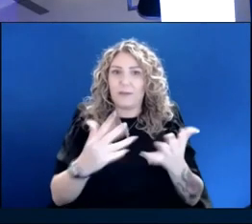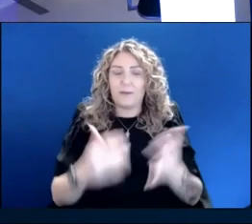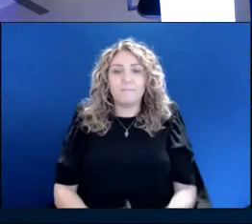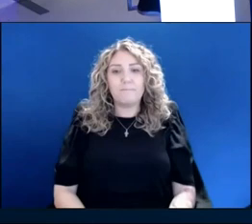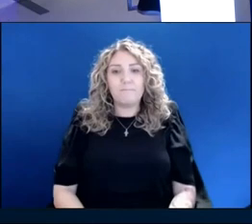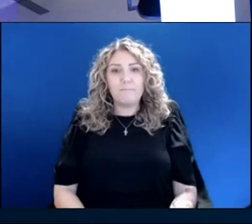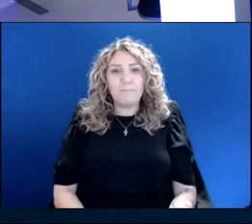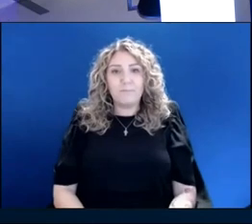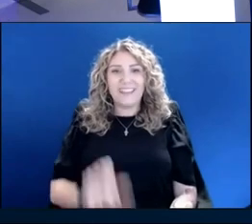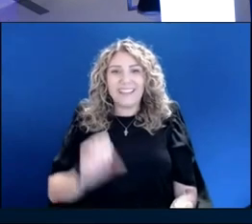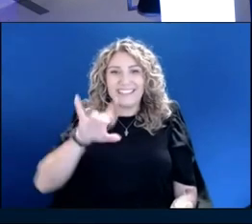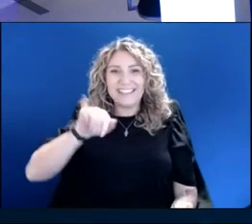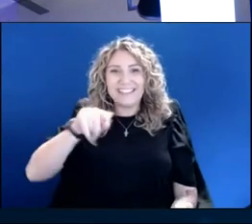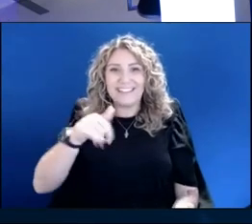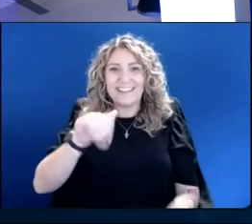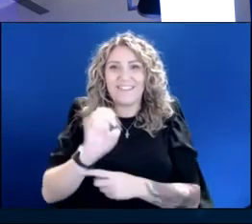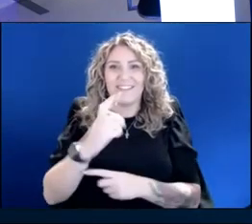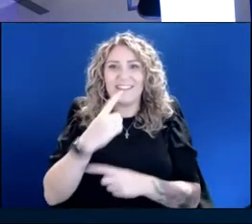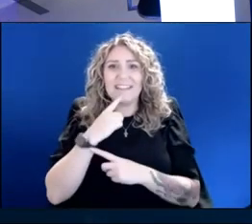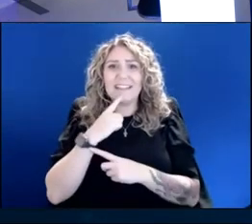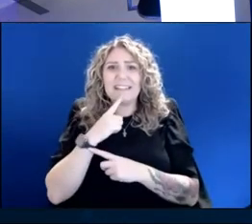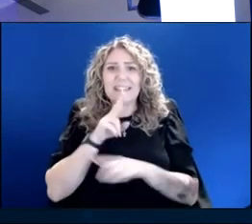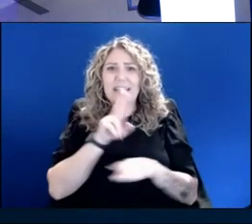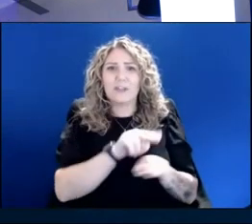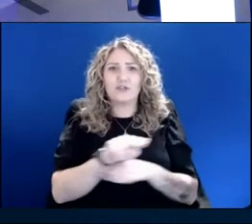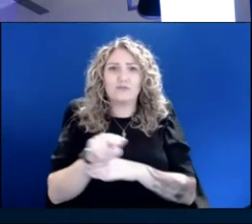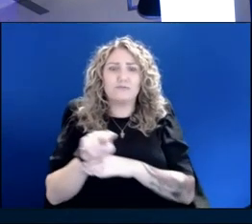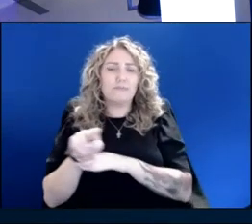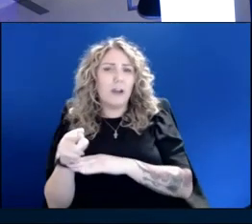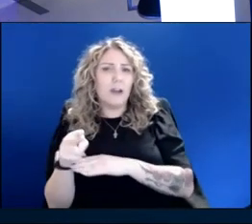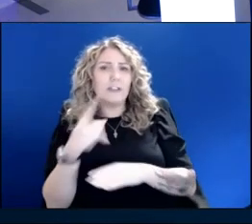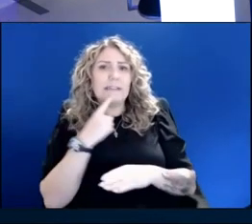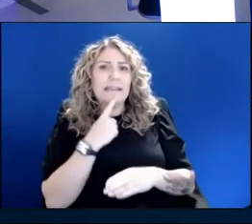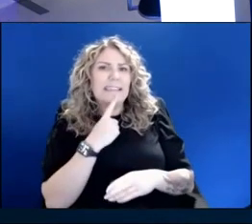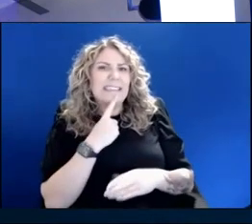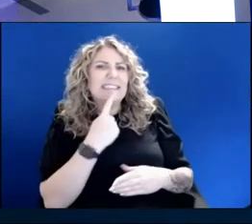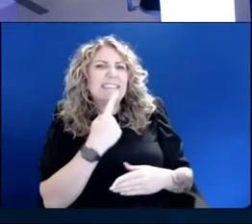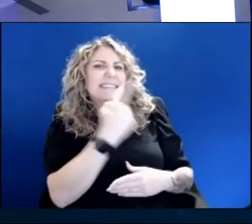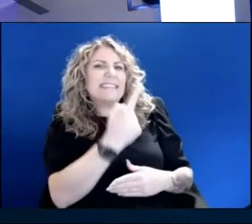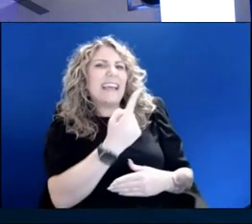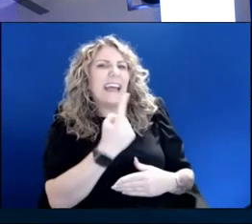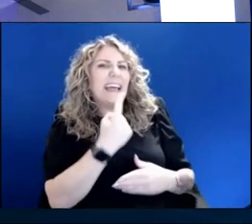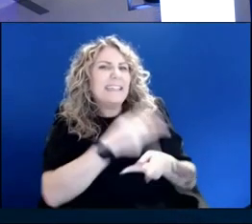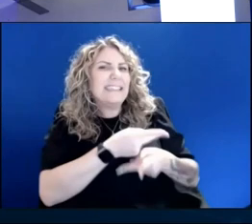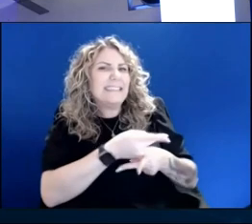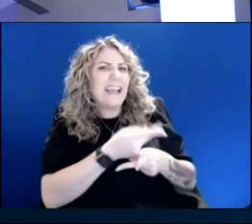I think as she was being rolled back, take good care of my kidney. So good work.